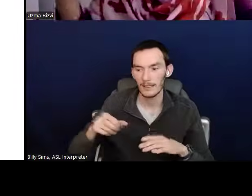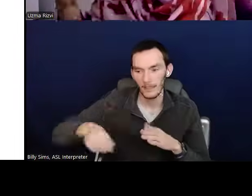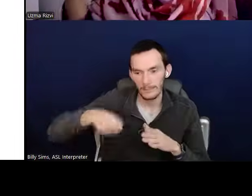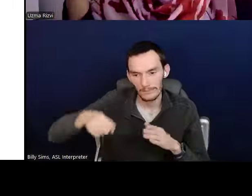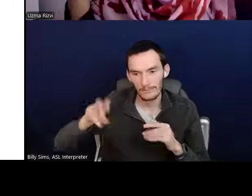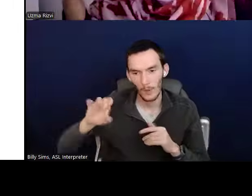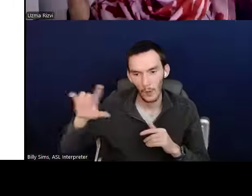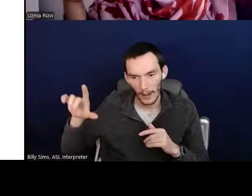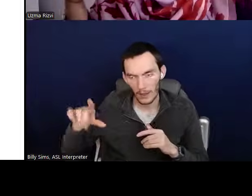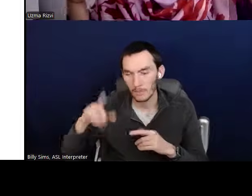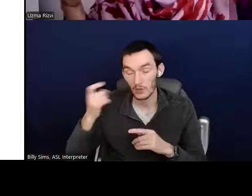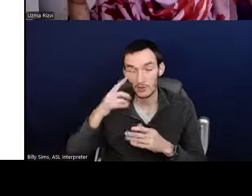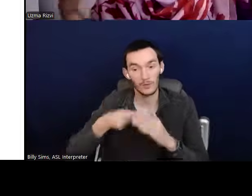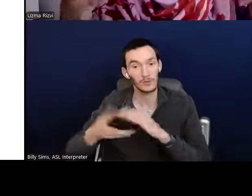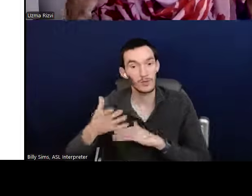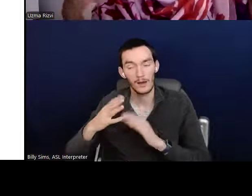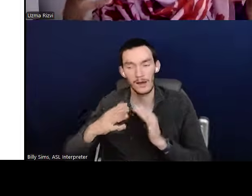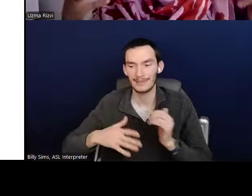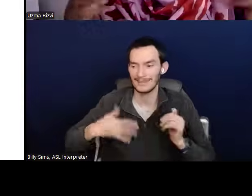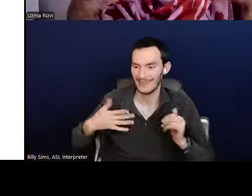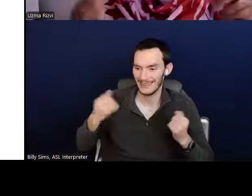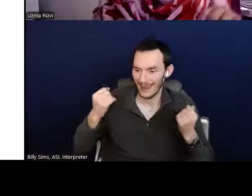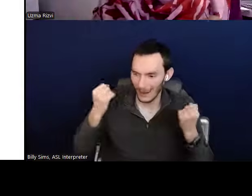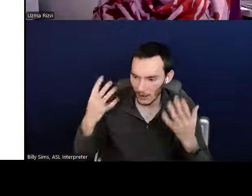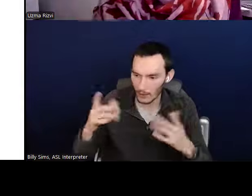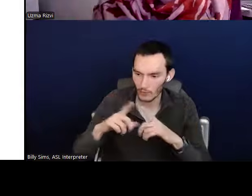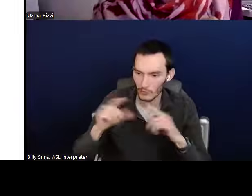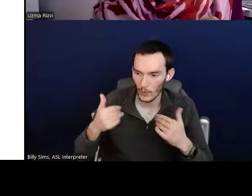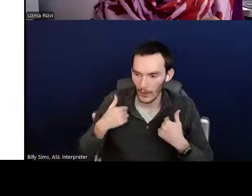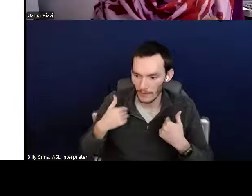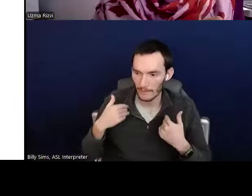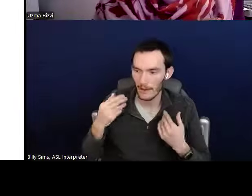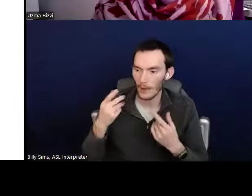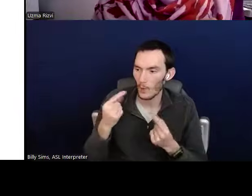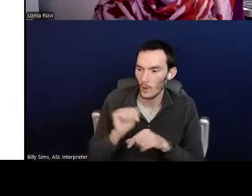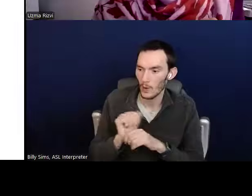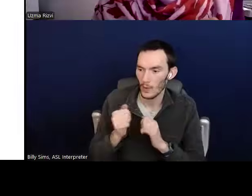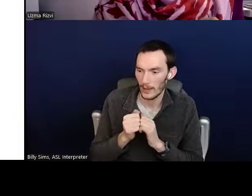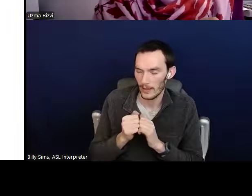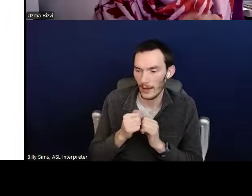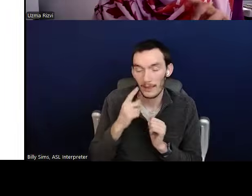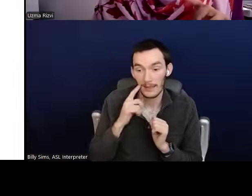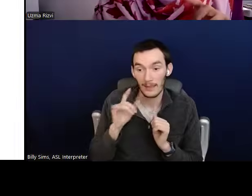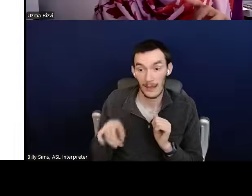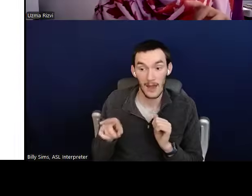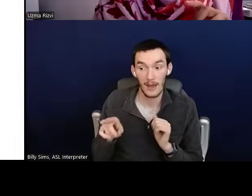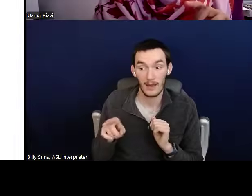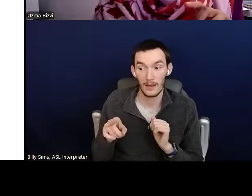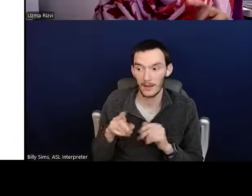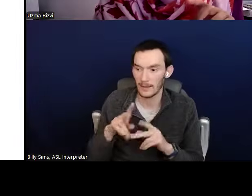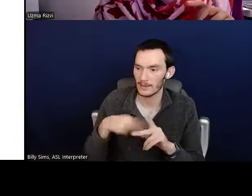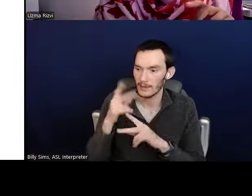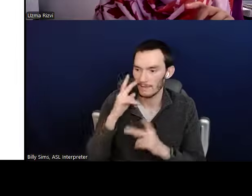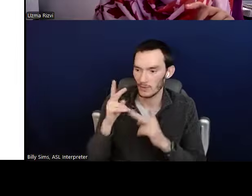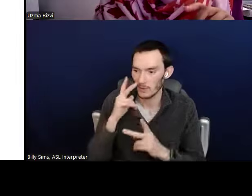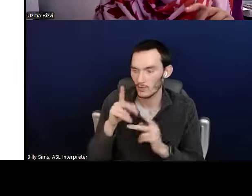get a sense, just a sheer sense of how much brick we have here and what we're working with. So I think so these sorts of